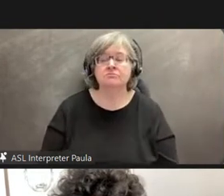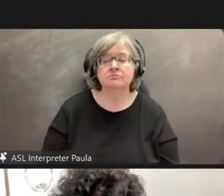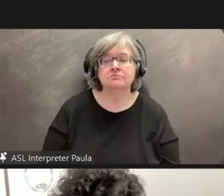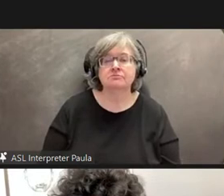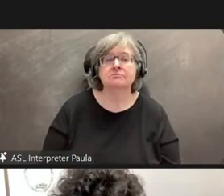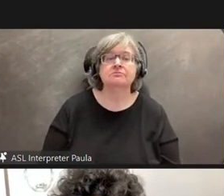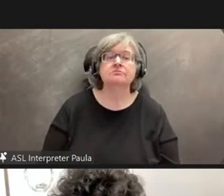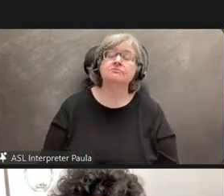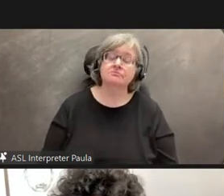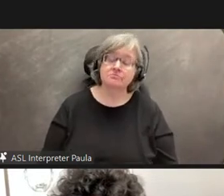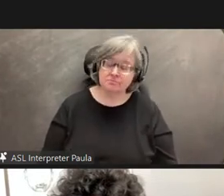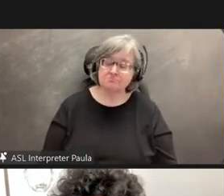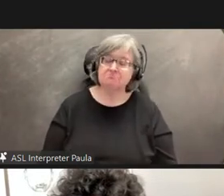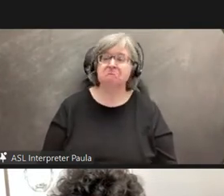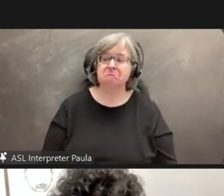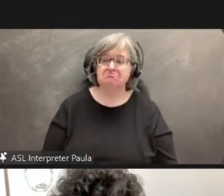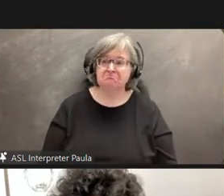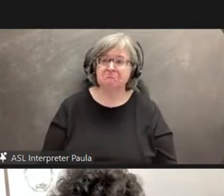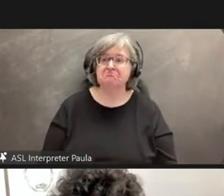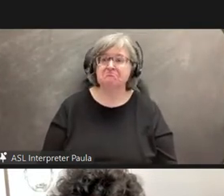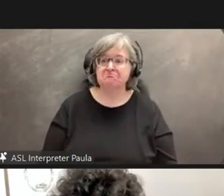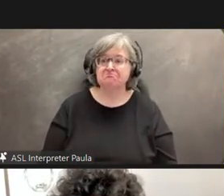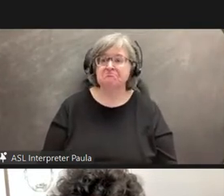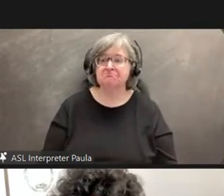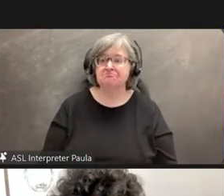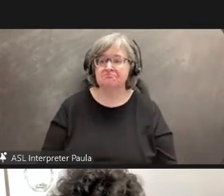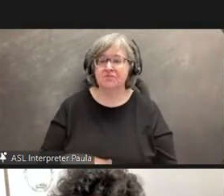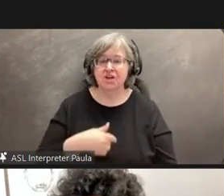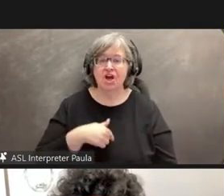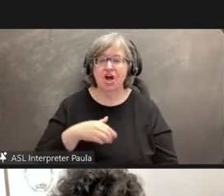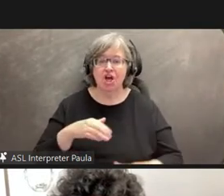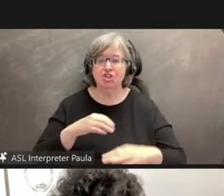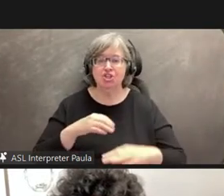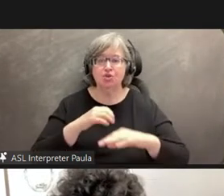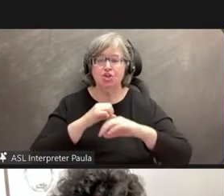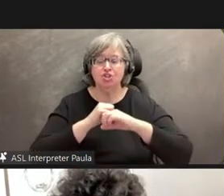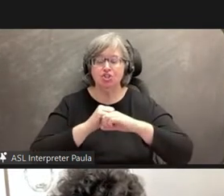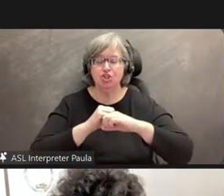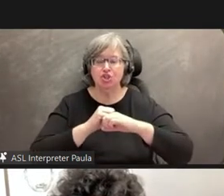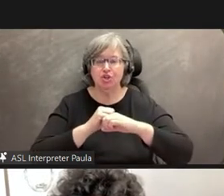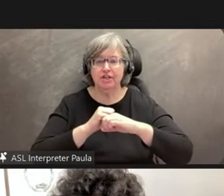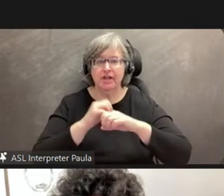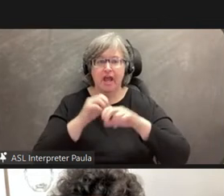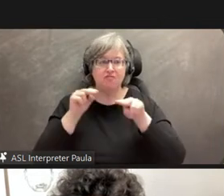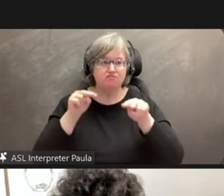Well, I am more security and enforcement related, but